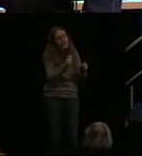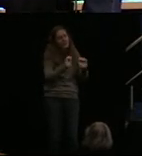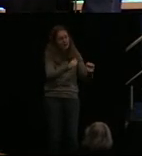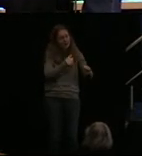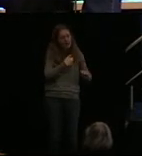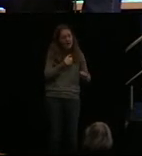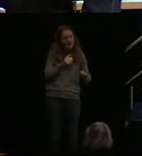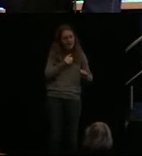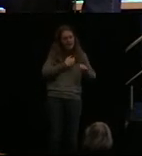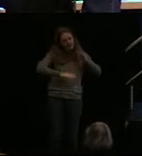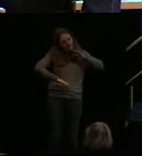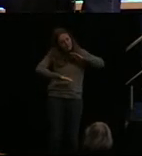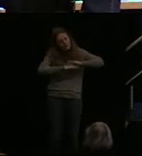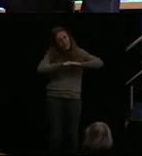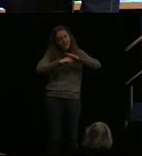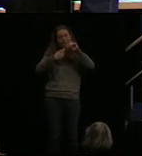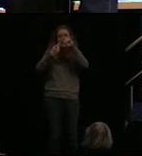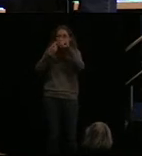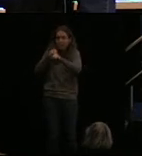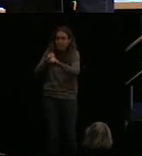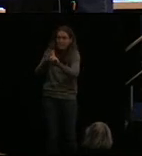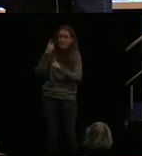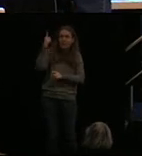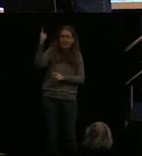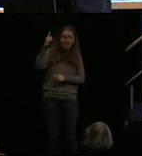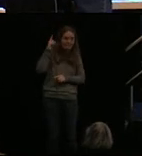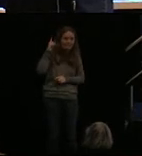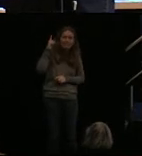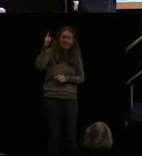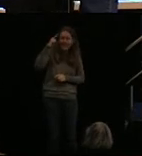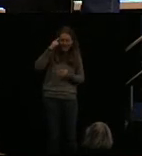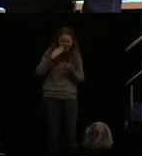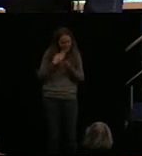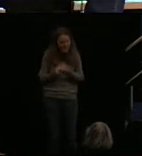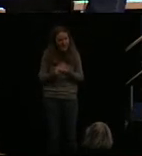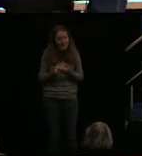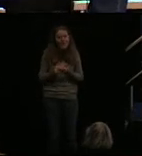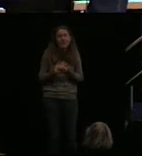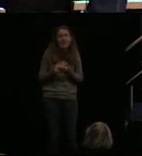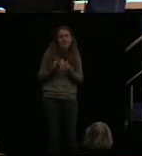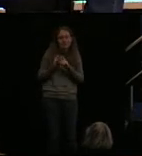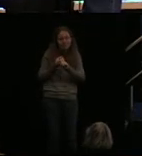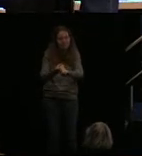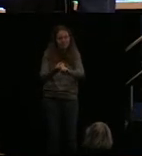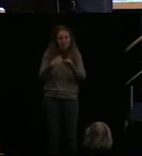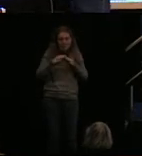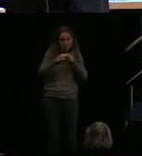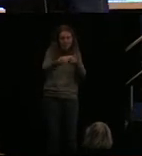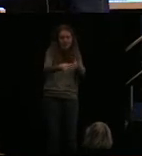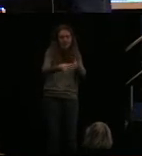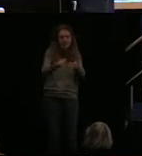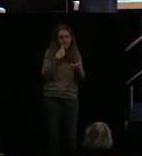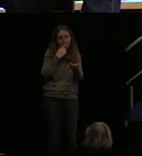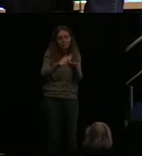hearts are fully committed to Him. He is utterly faithful to lead us into our promised land